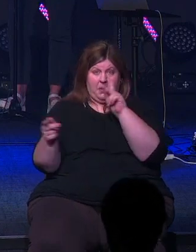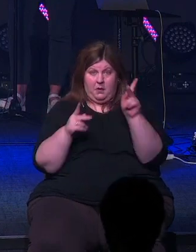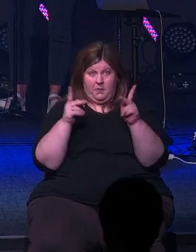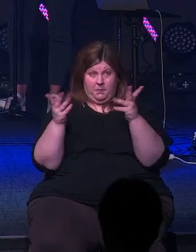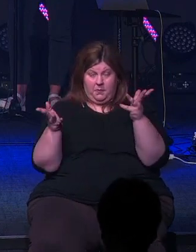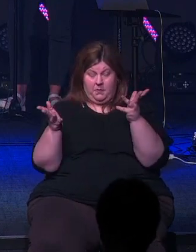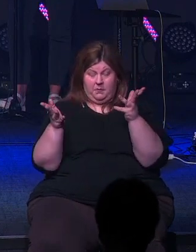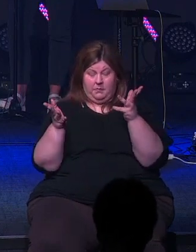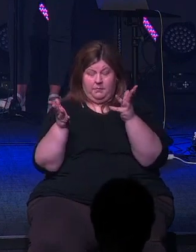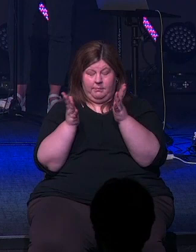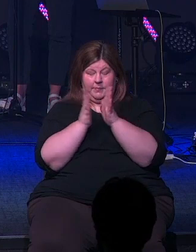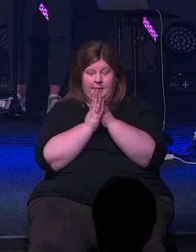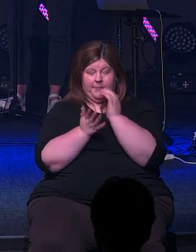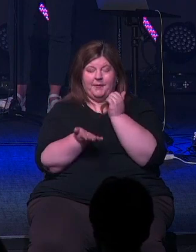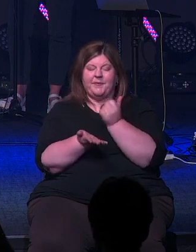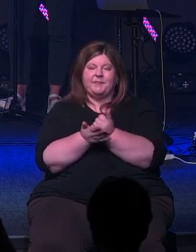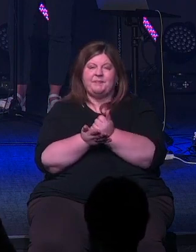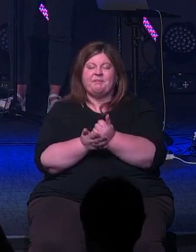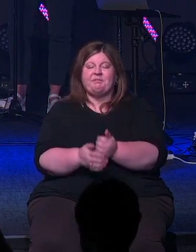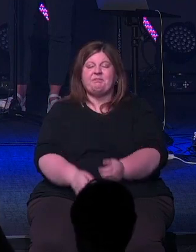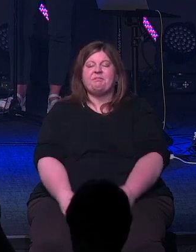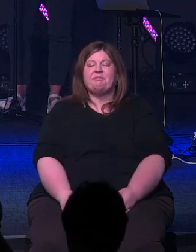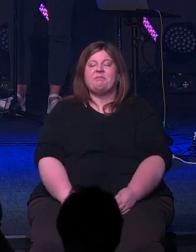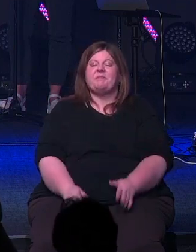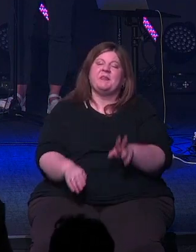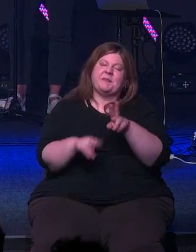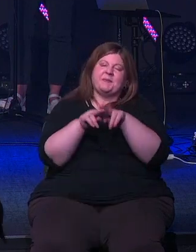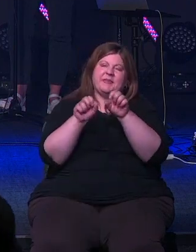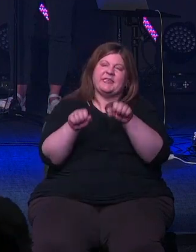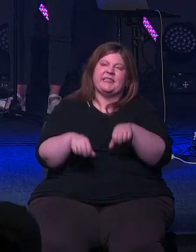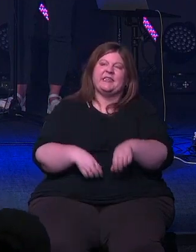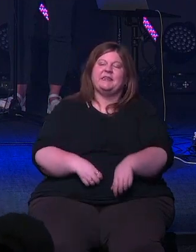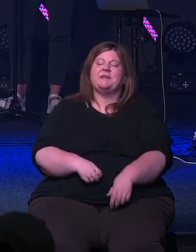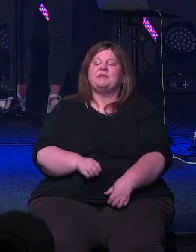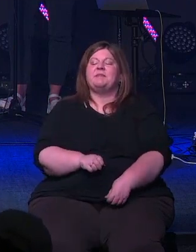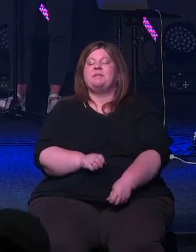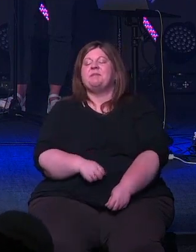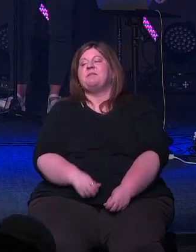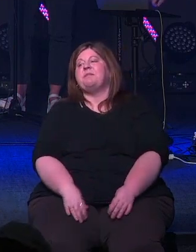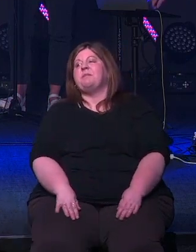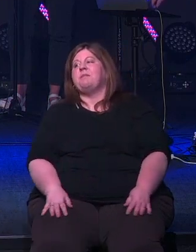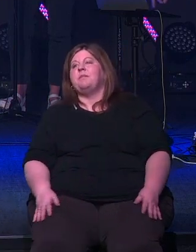said, amen. You may be seated.